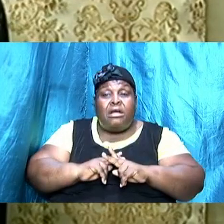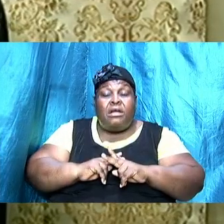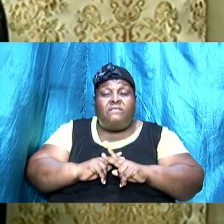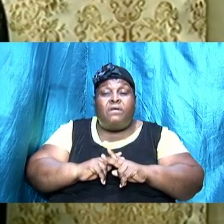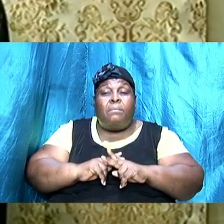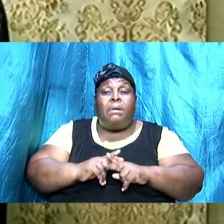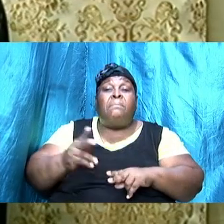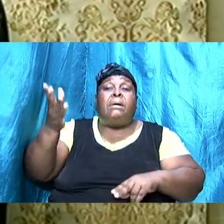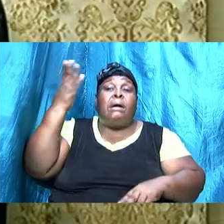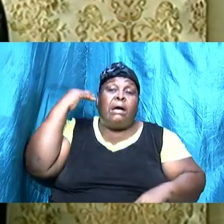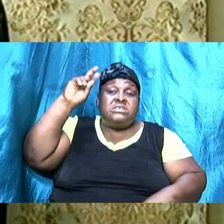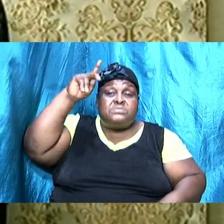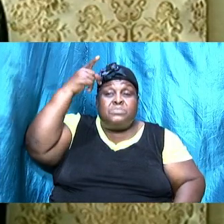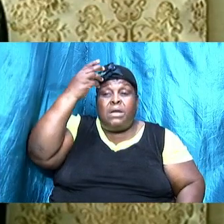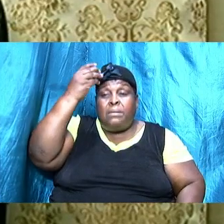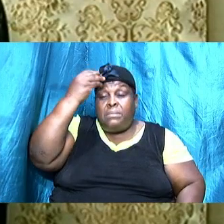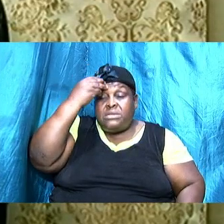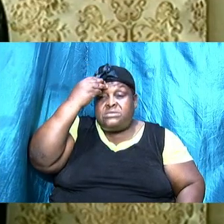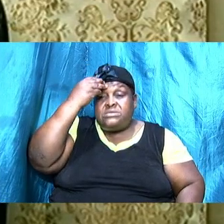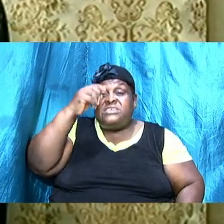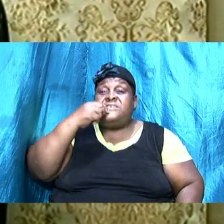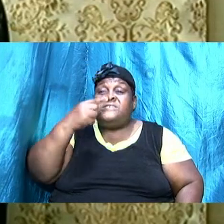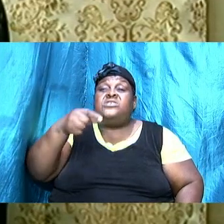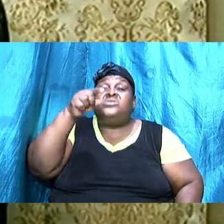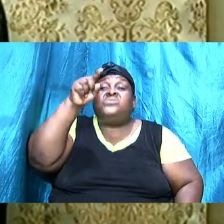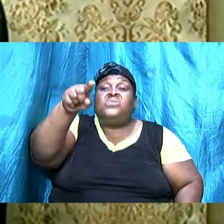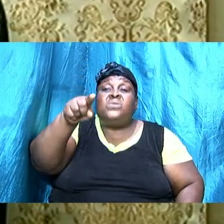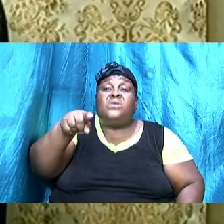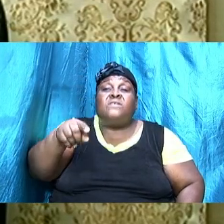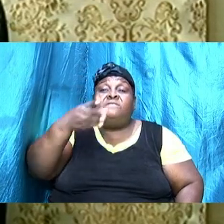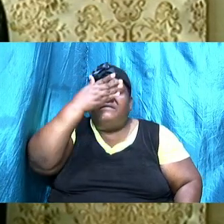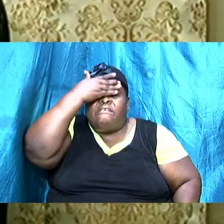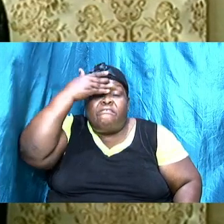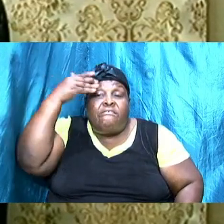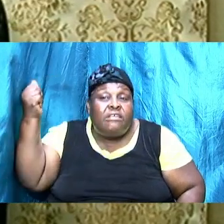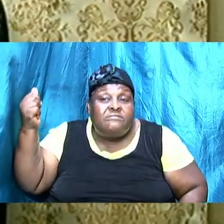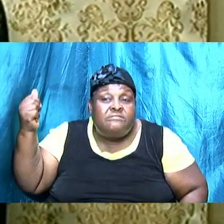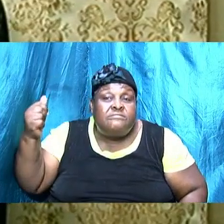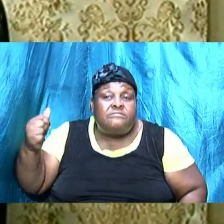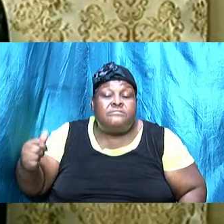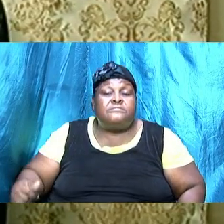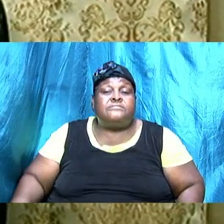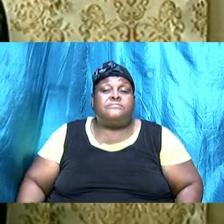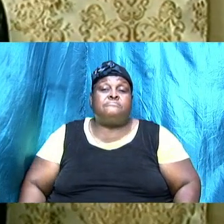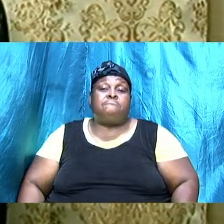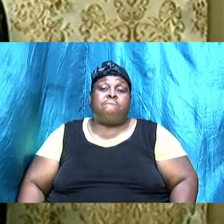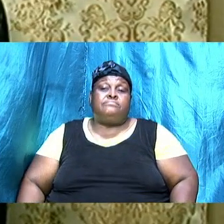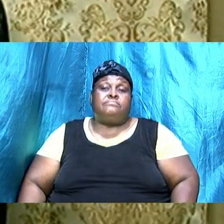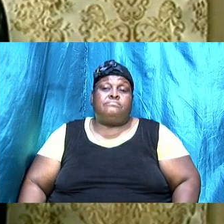Jamaica and say to you, forget it.